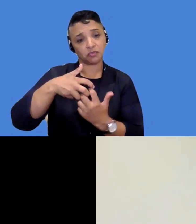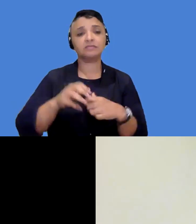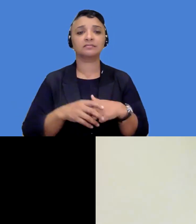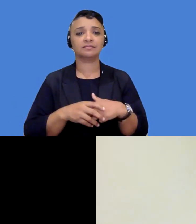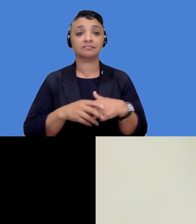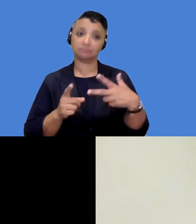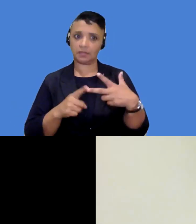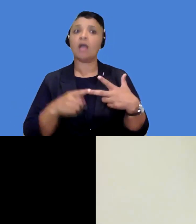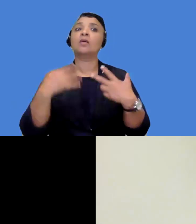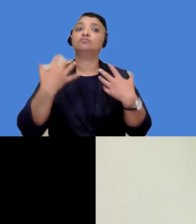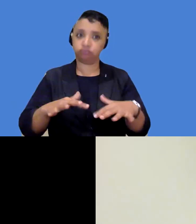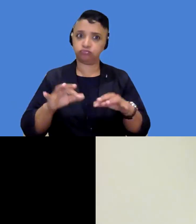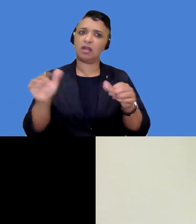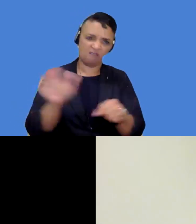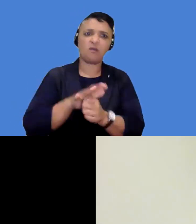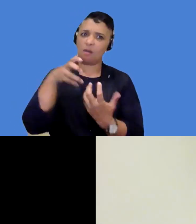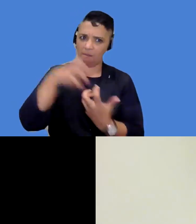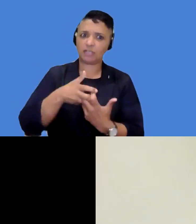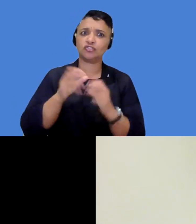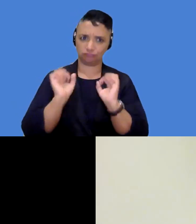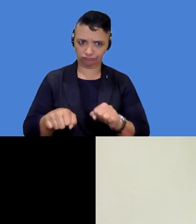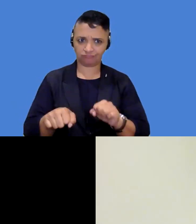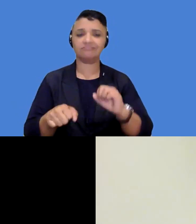to a large extent.